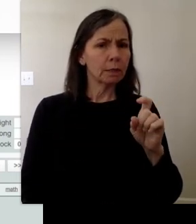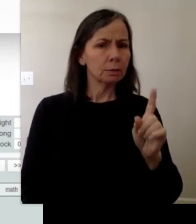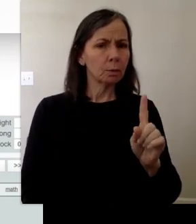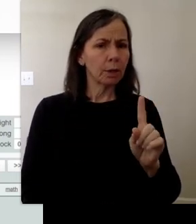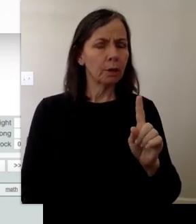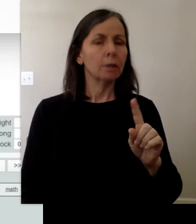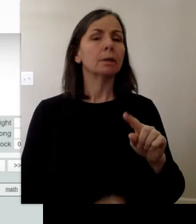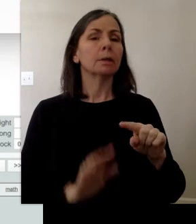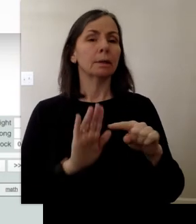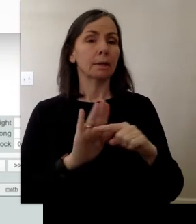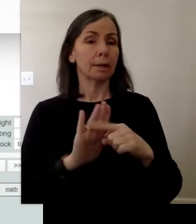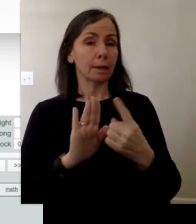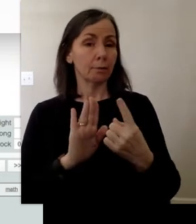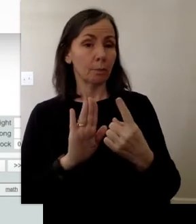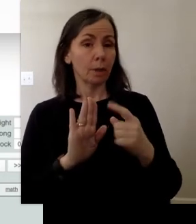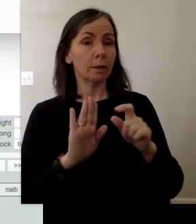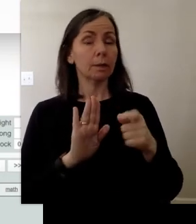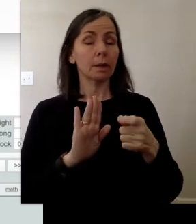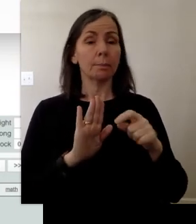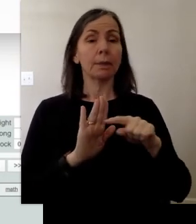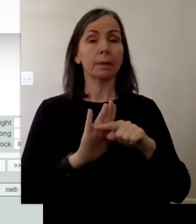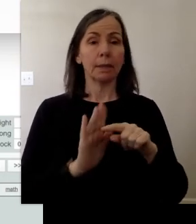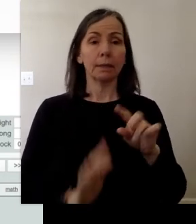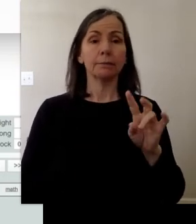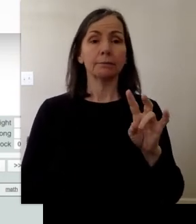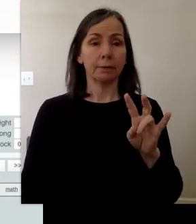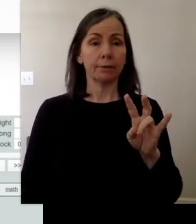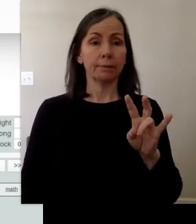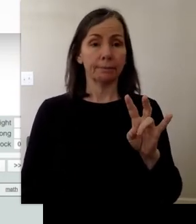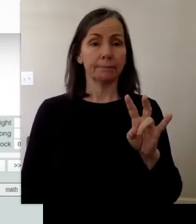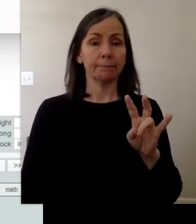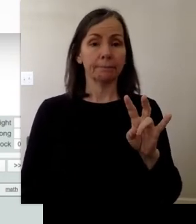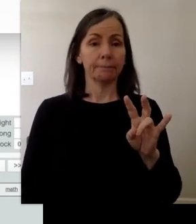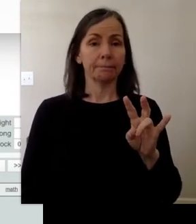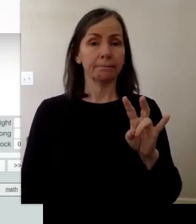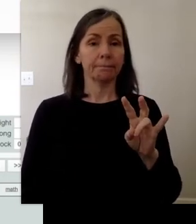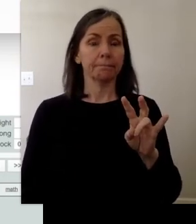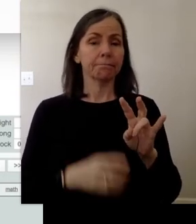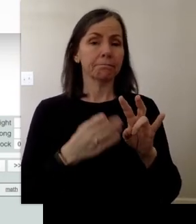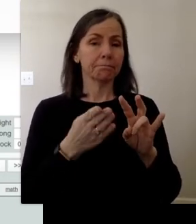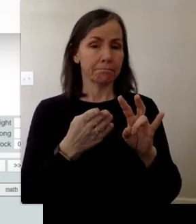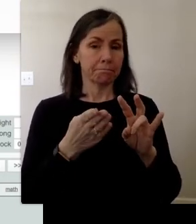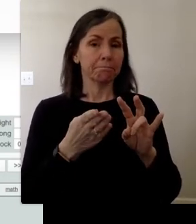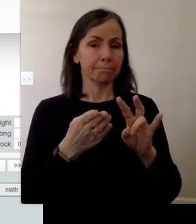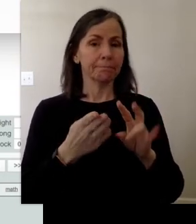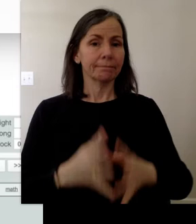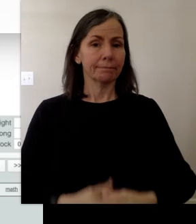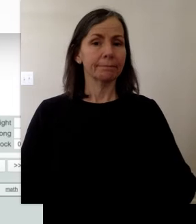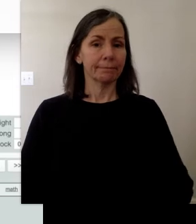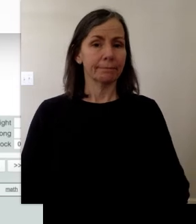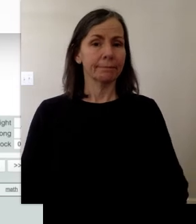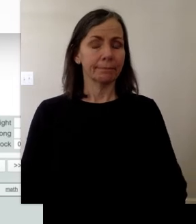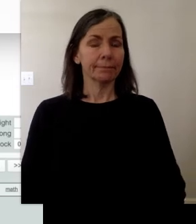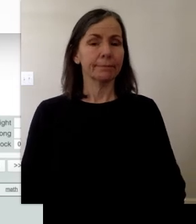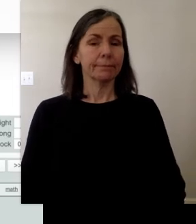these two boxes. So -1 and -7.